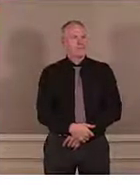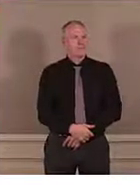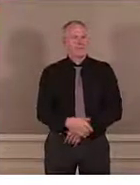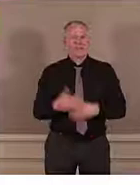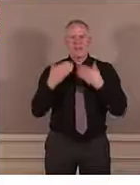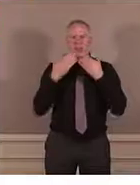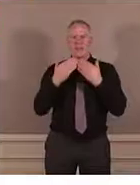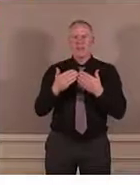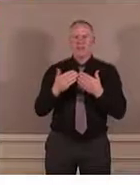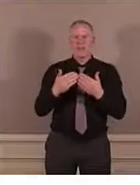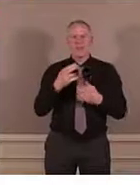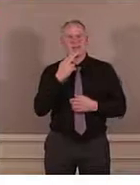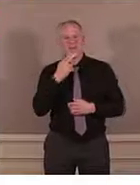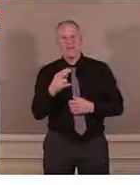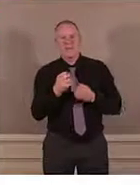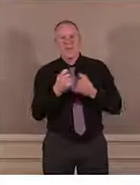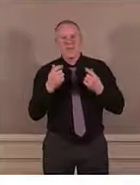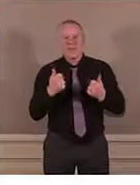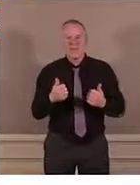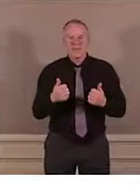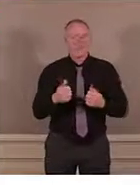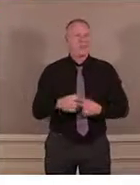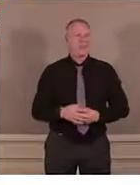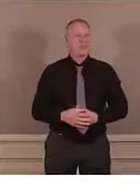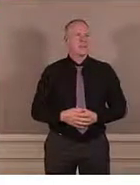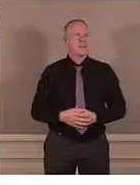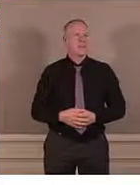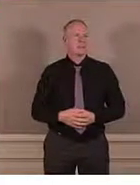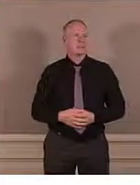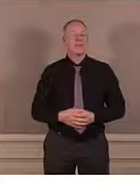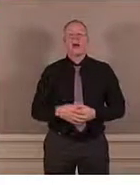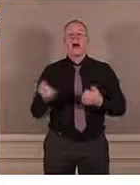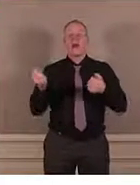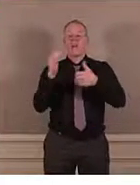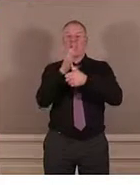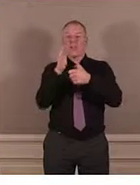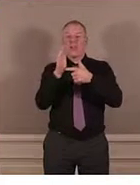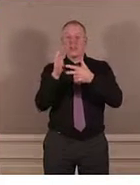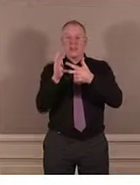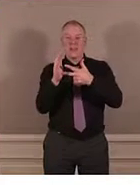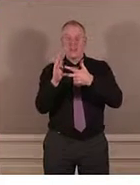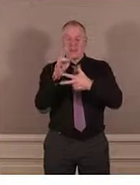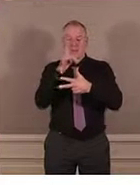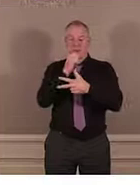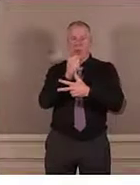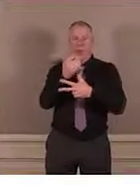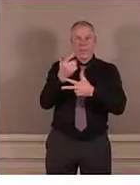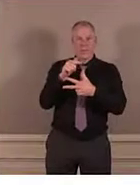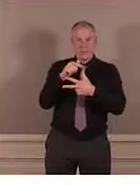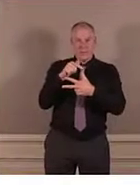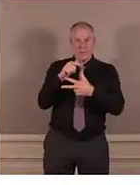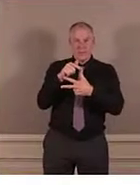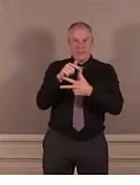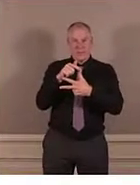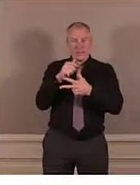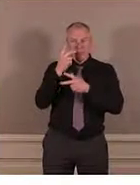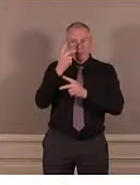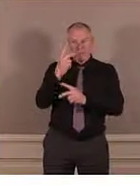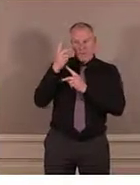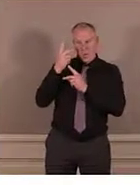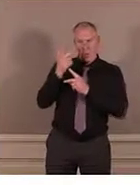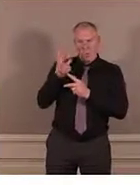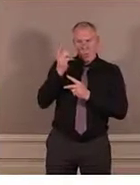Thanks, Terry, and good afternoon, everybody. So I'm going to do three things. I'm going to talk a little bit about the review and why it